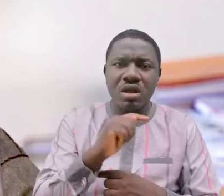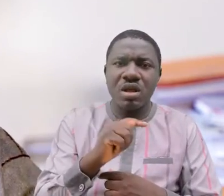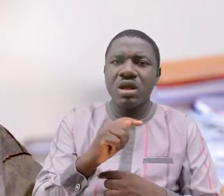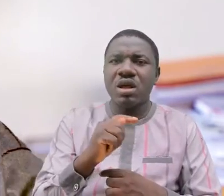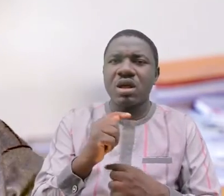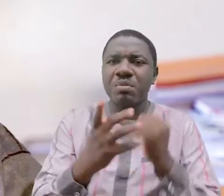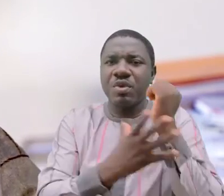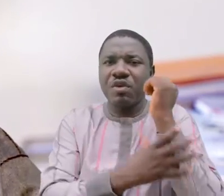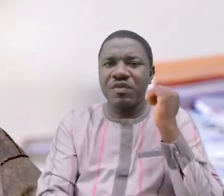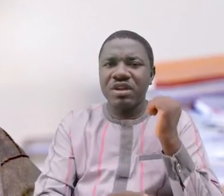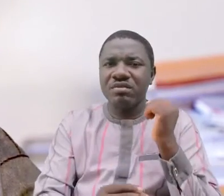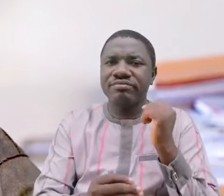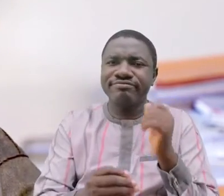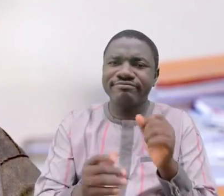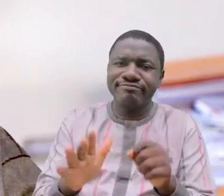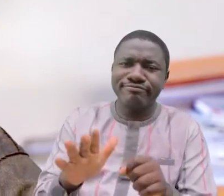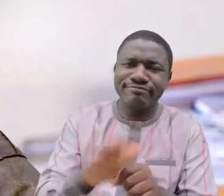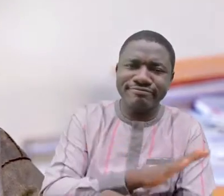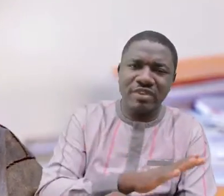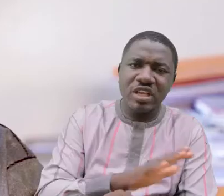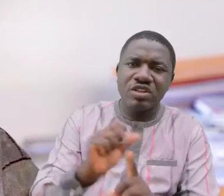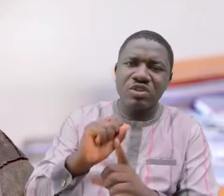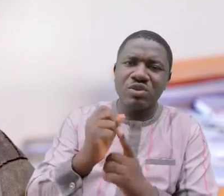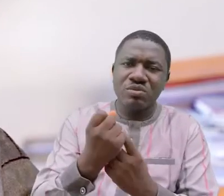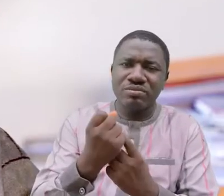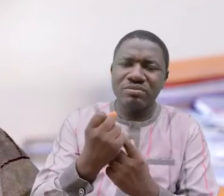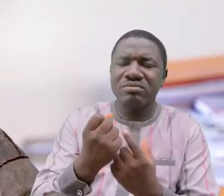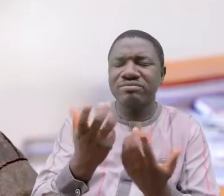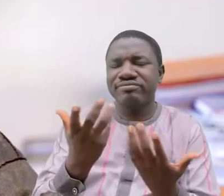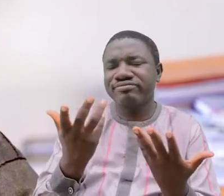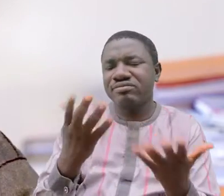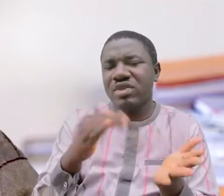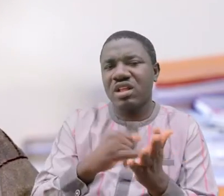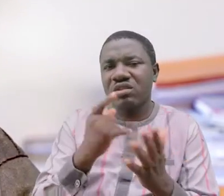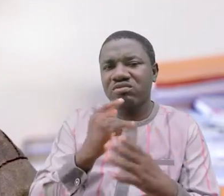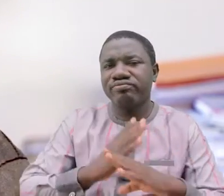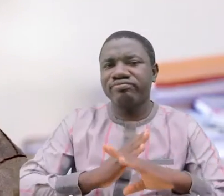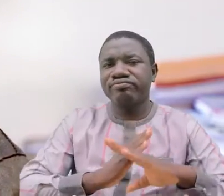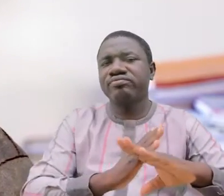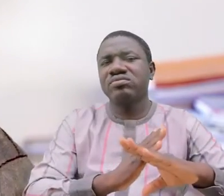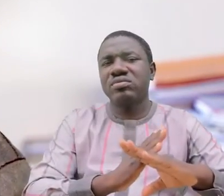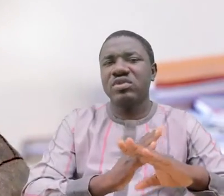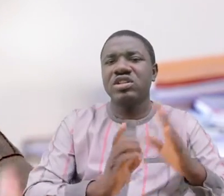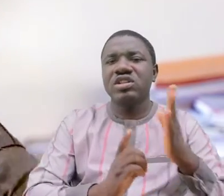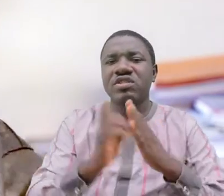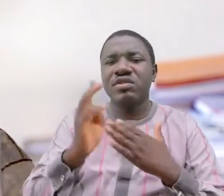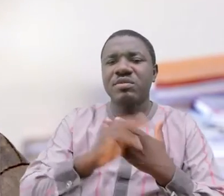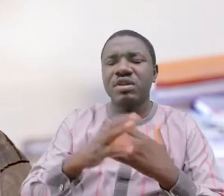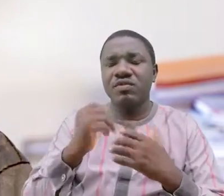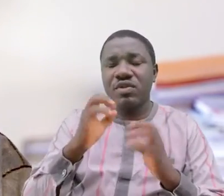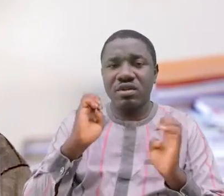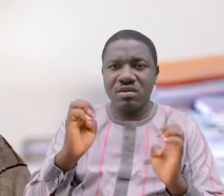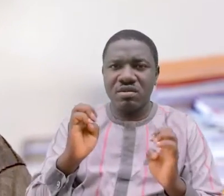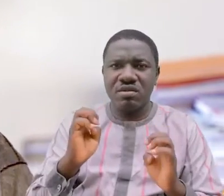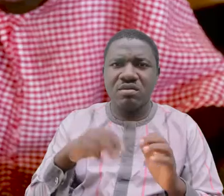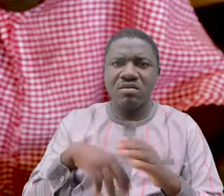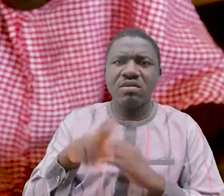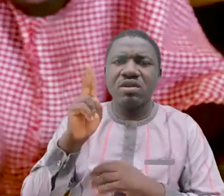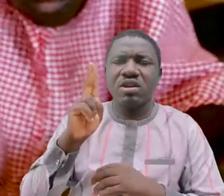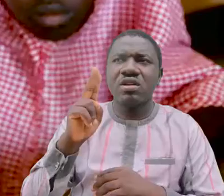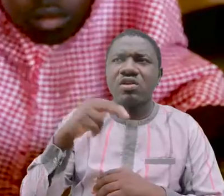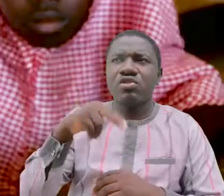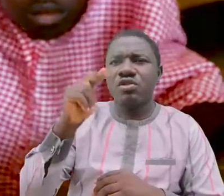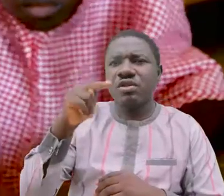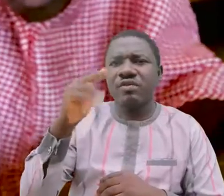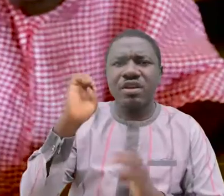whereby the poverty, dominates the situation, that may hamper the development of education. Like